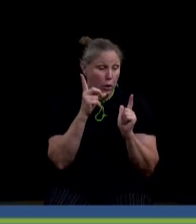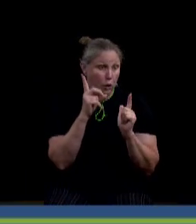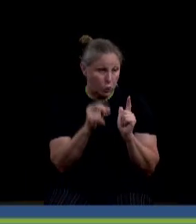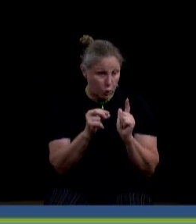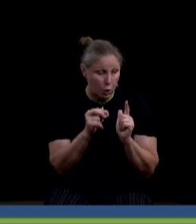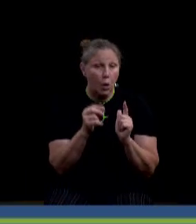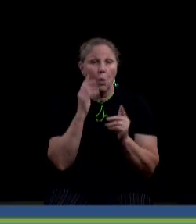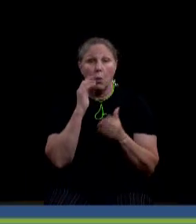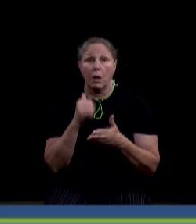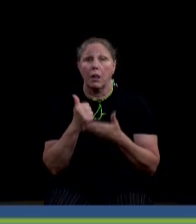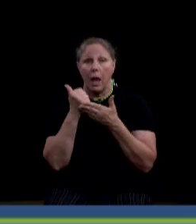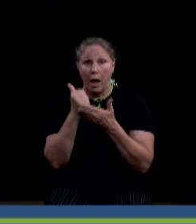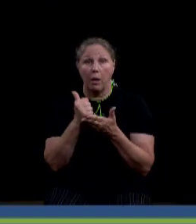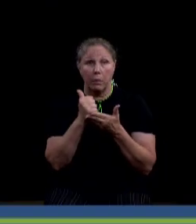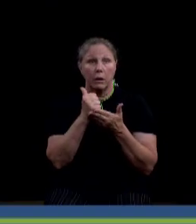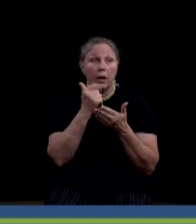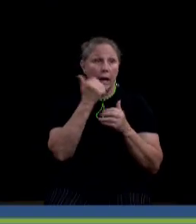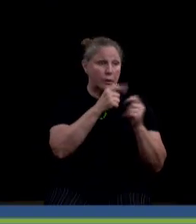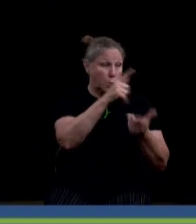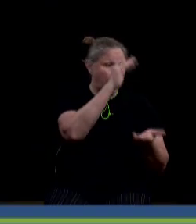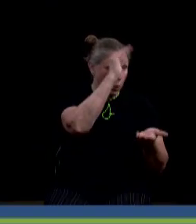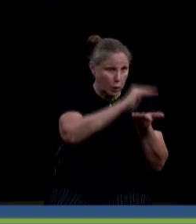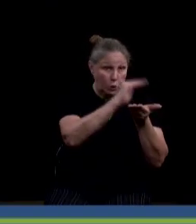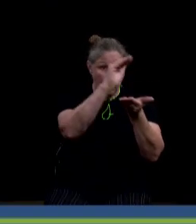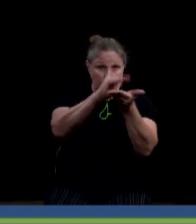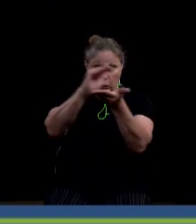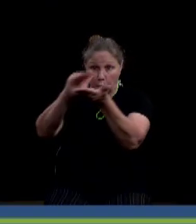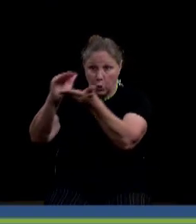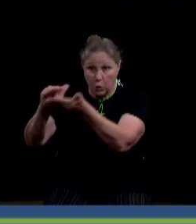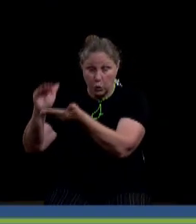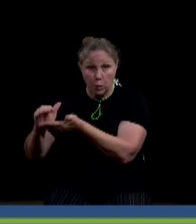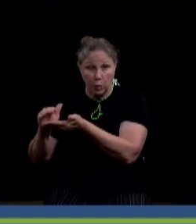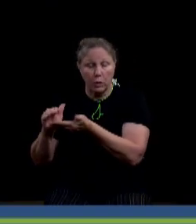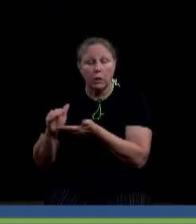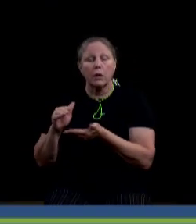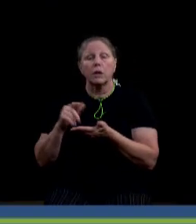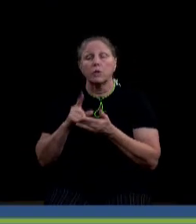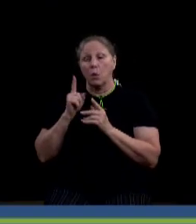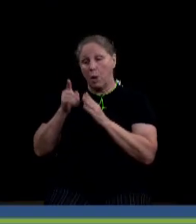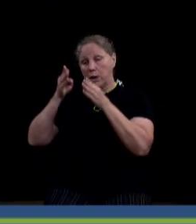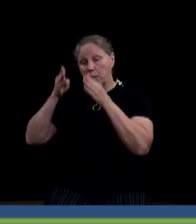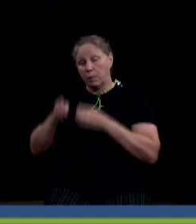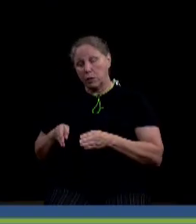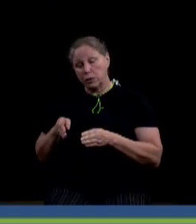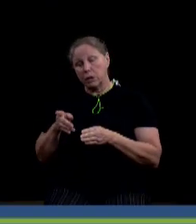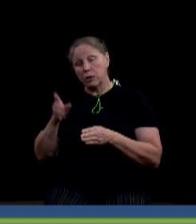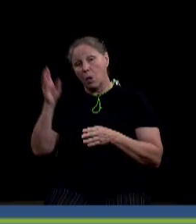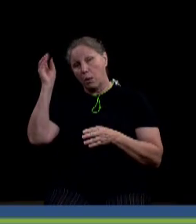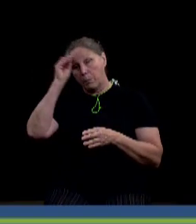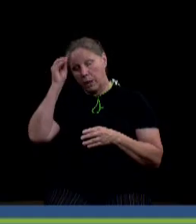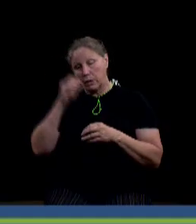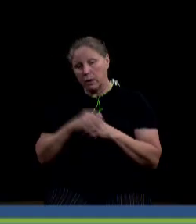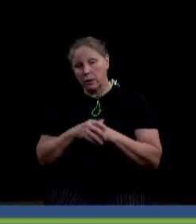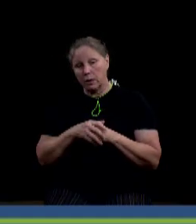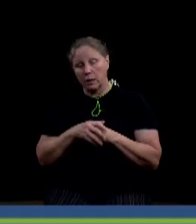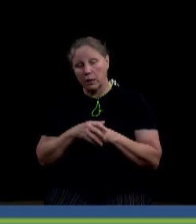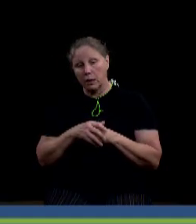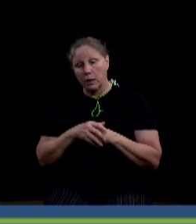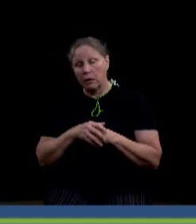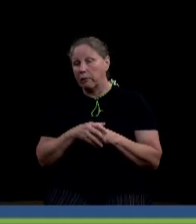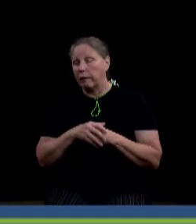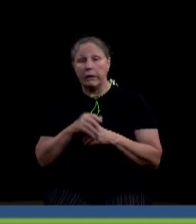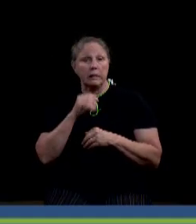person's view that it's either is or isn't going to protect them, that